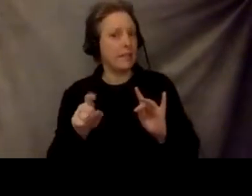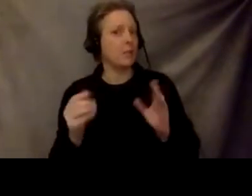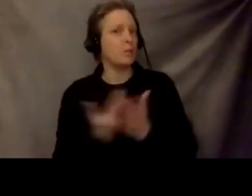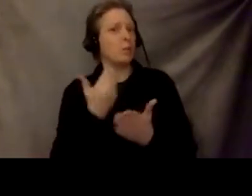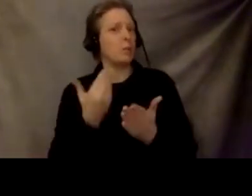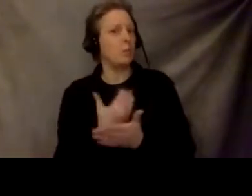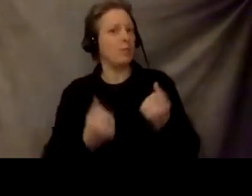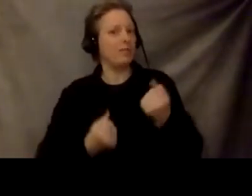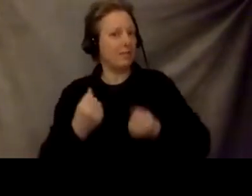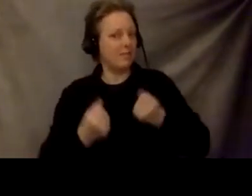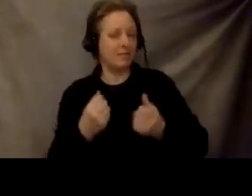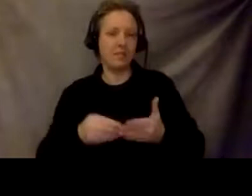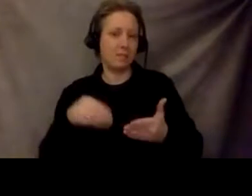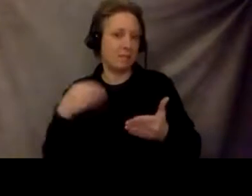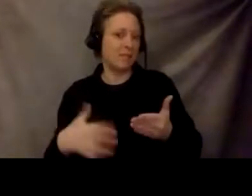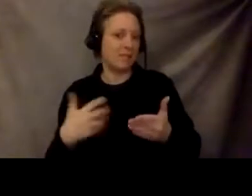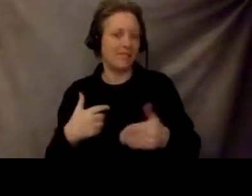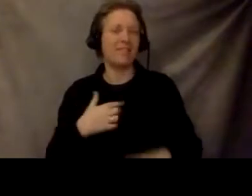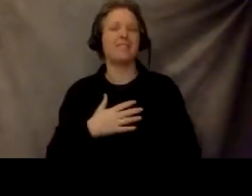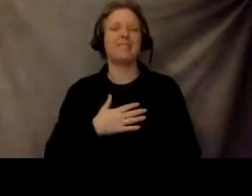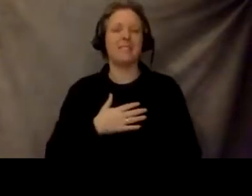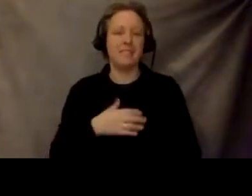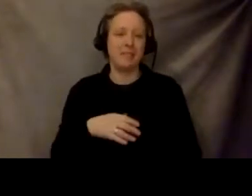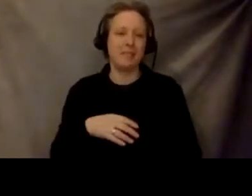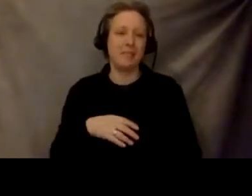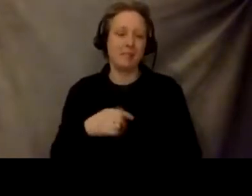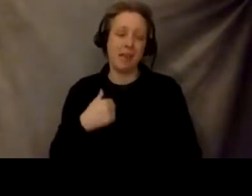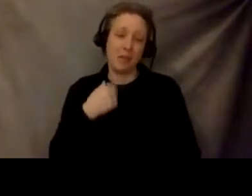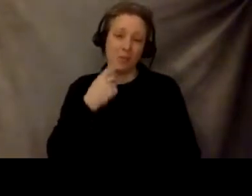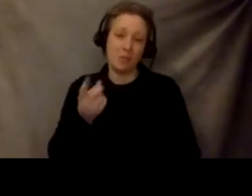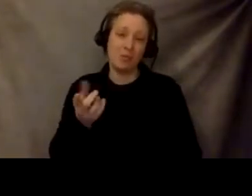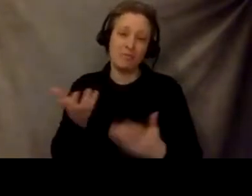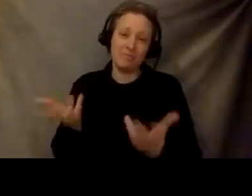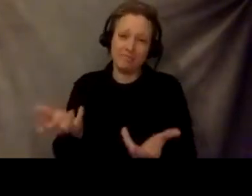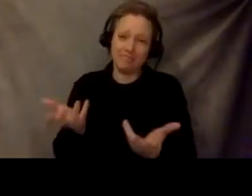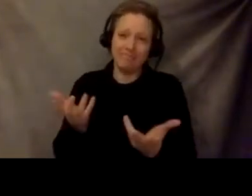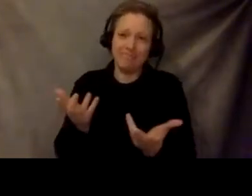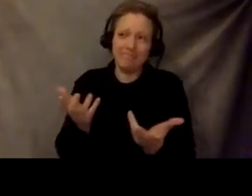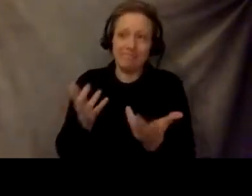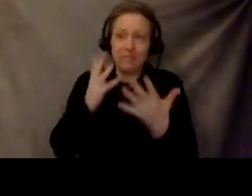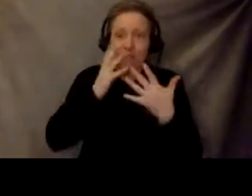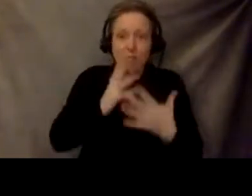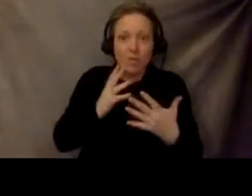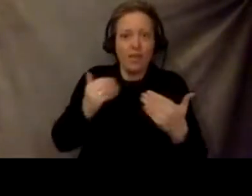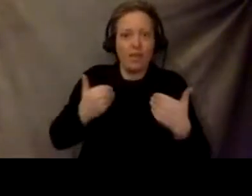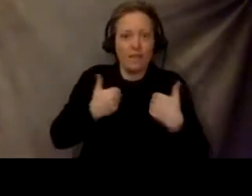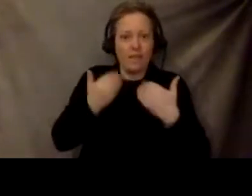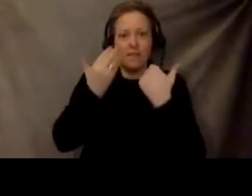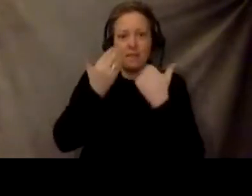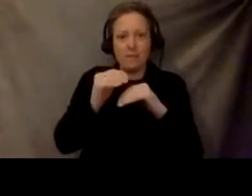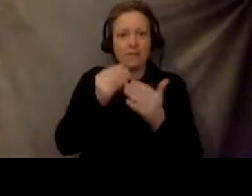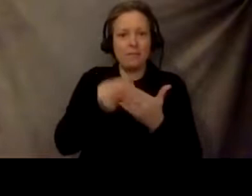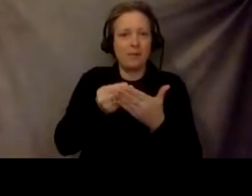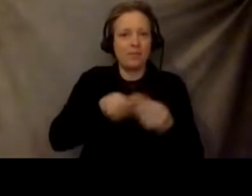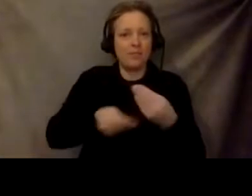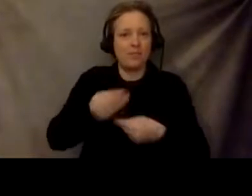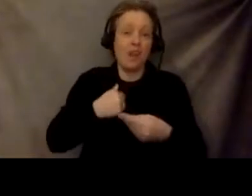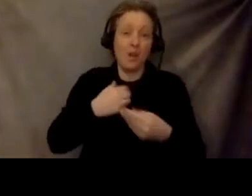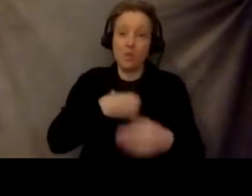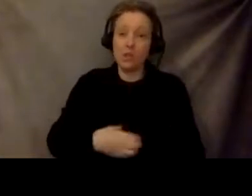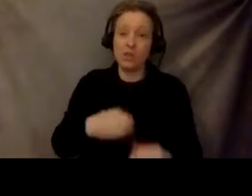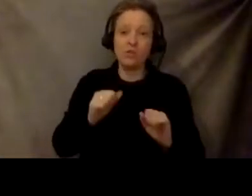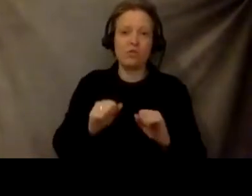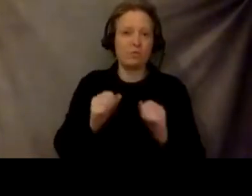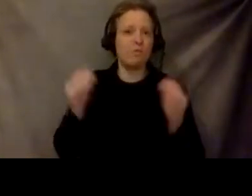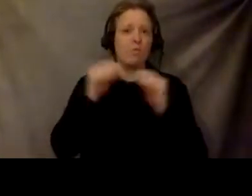I have is a limited budget. I wish that we could fund a lot more, because frankly, sending people out